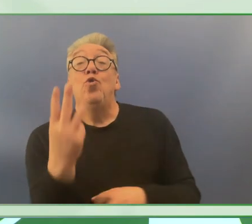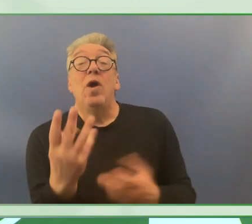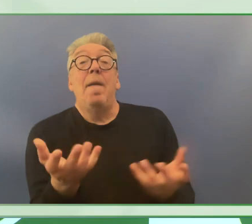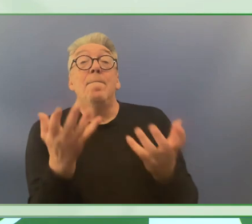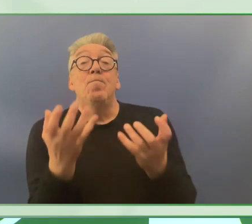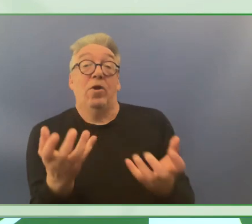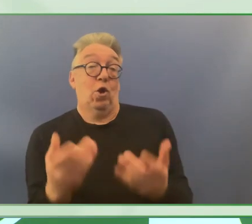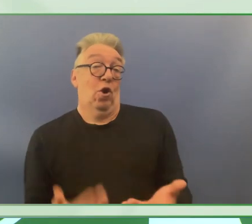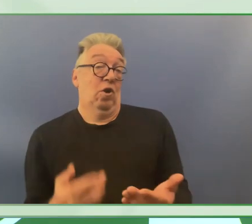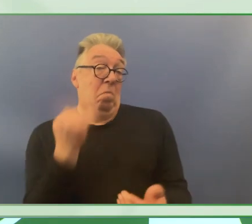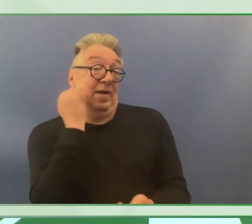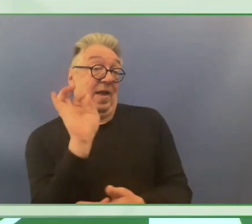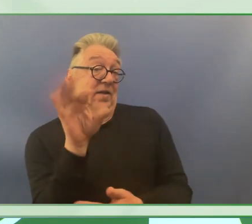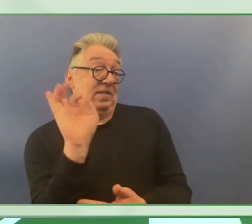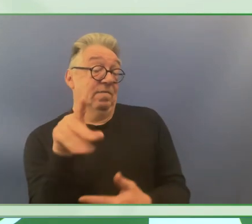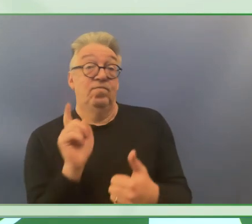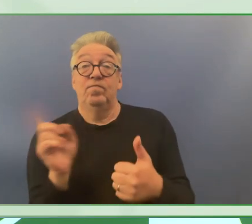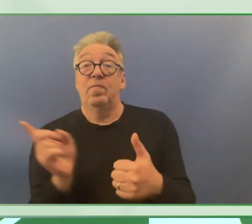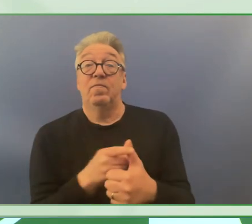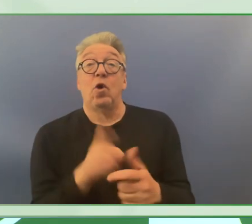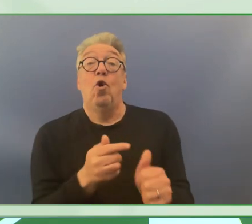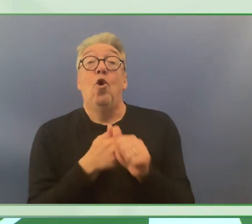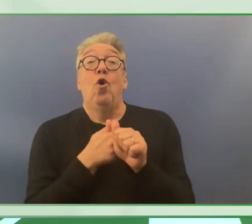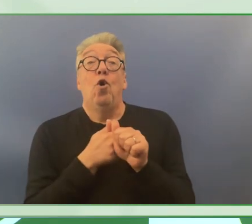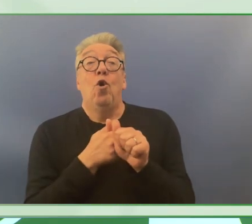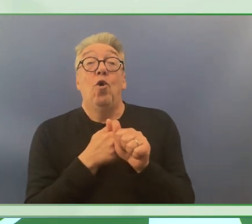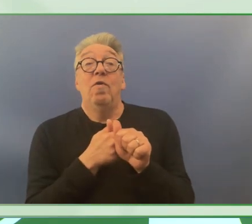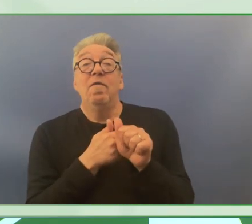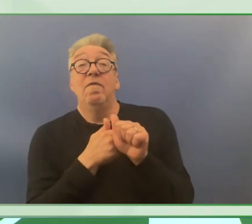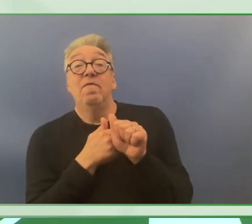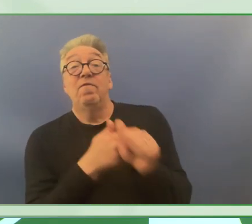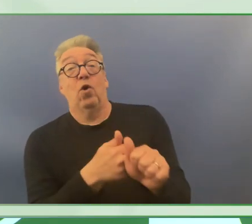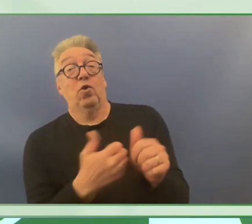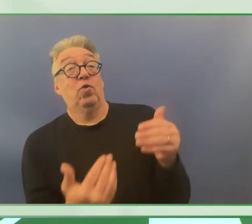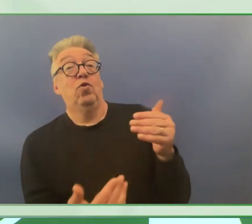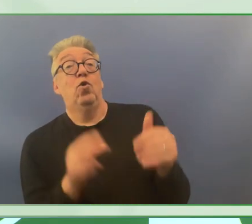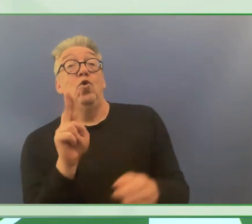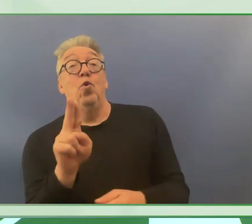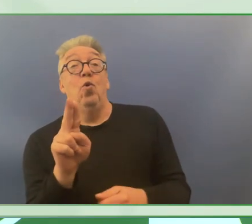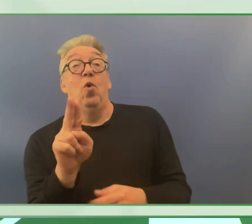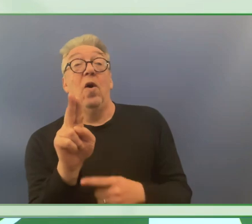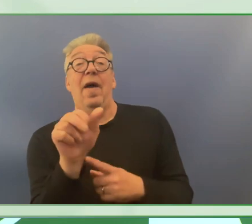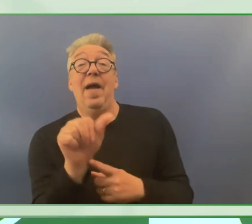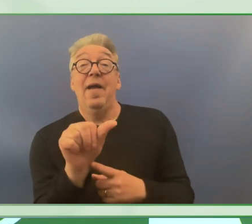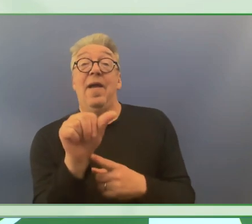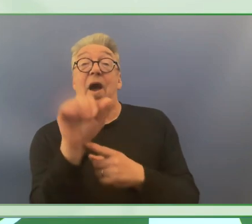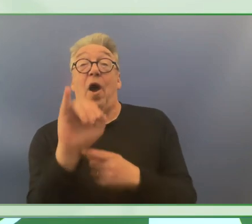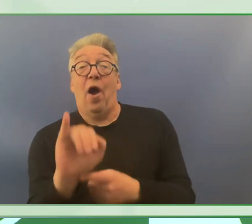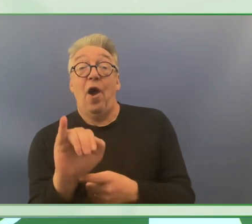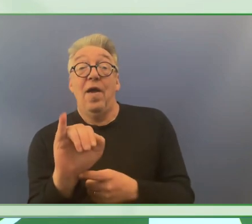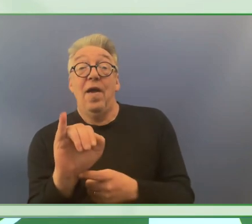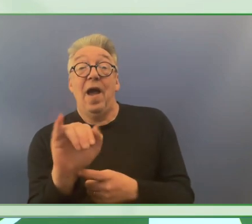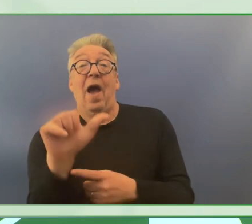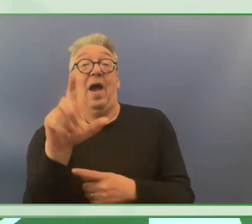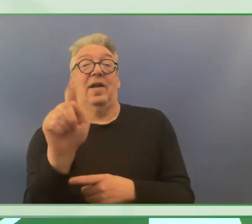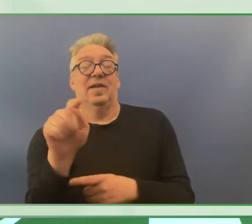is follow the EU AI Act. This is a new emerging global standard, and therefore we all need to consider